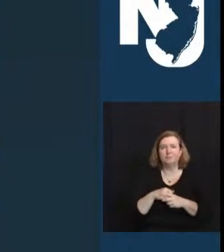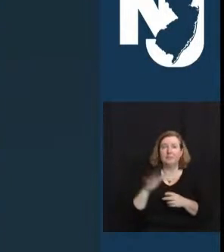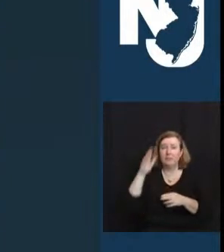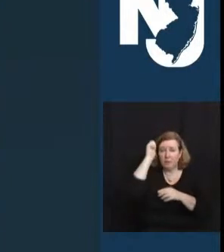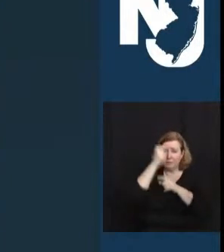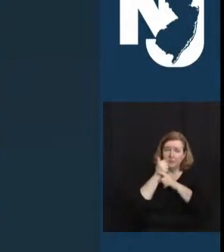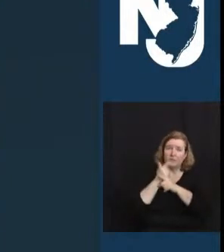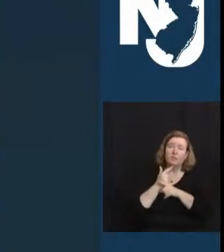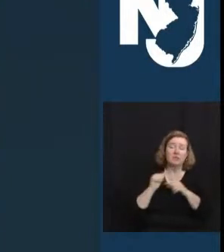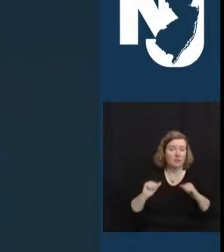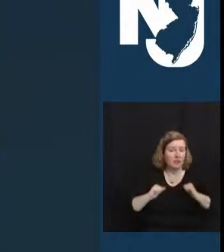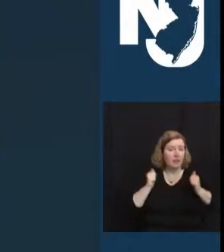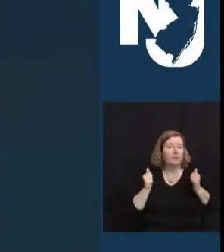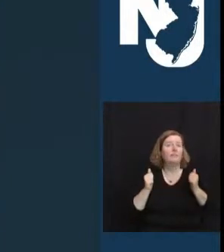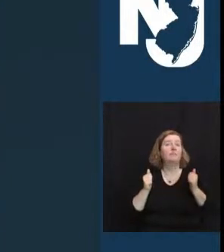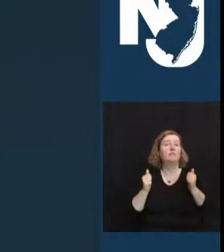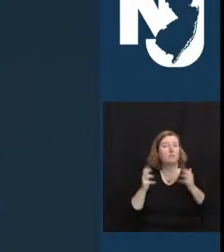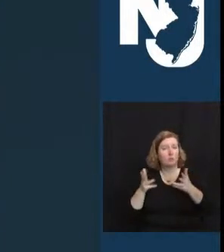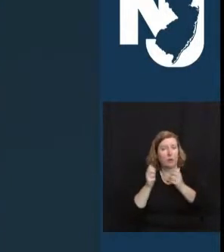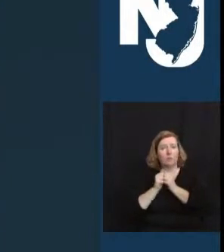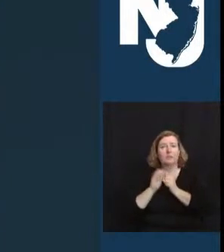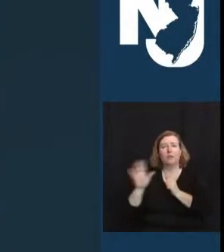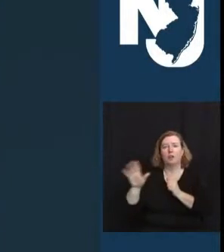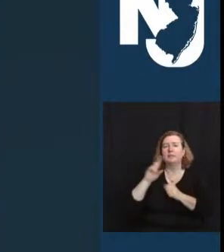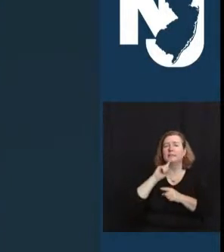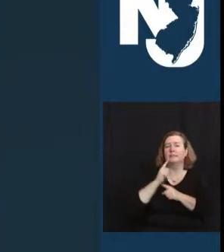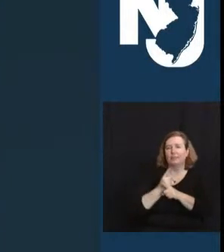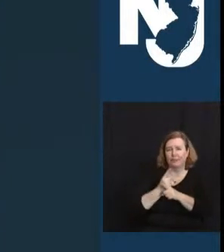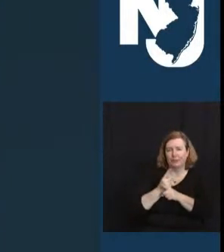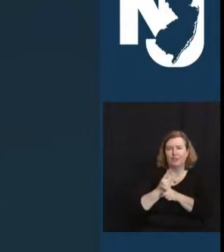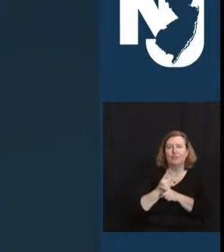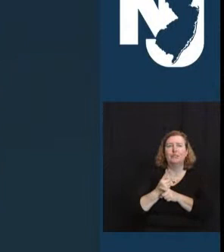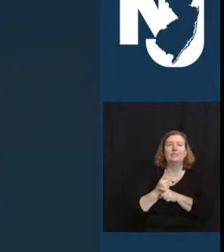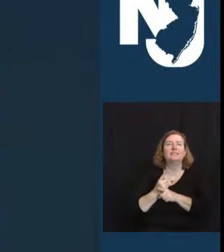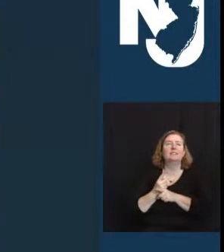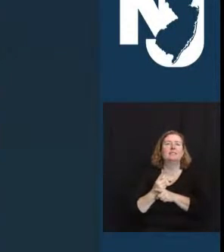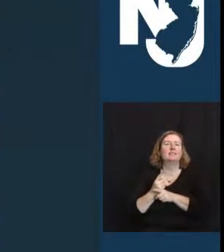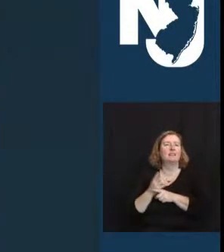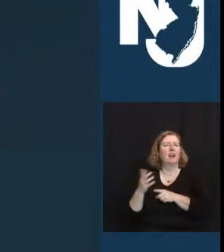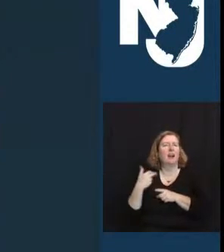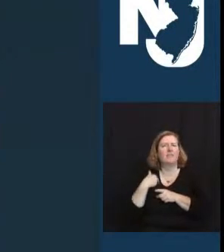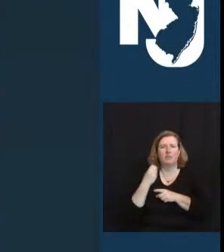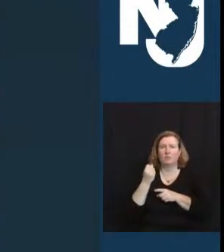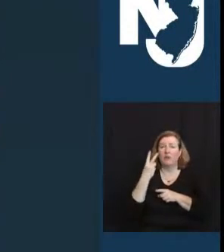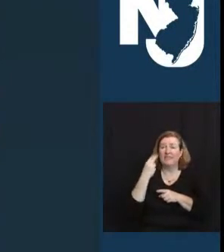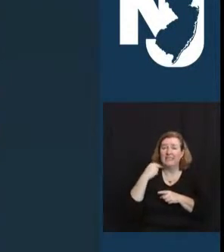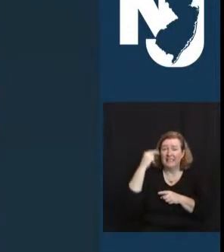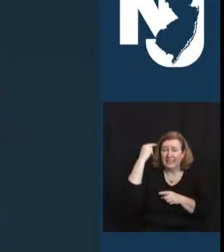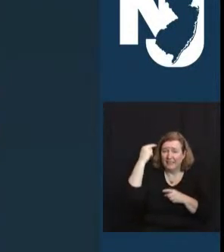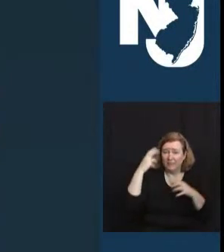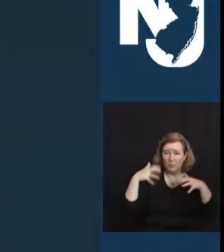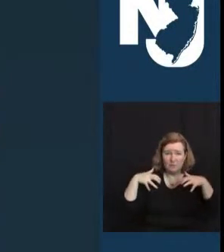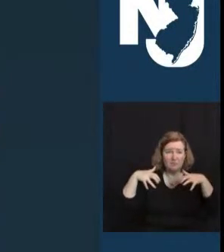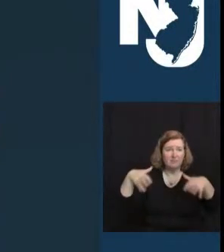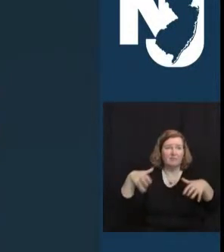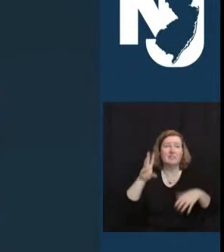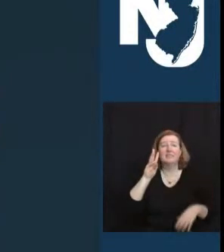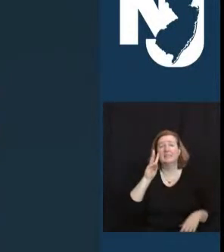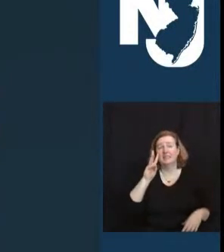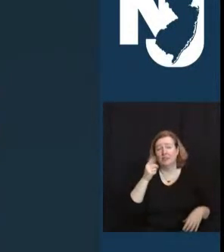great honor of speaking with Marguerite on Monday, and their families, including 12 nieces and nephews and 6 grandnieces